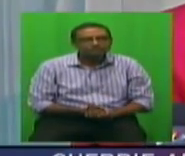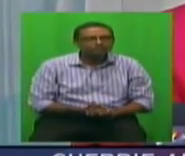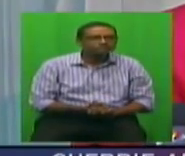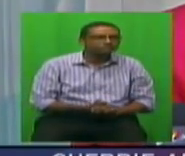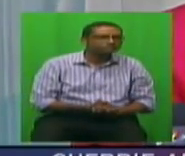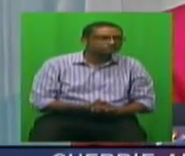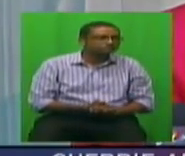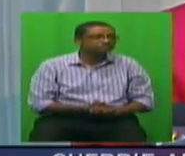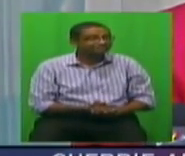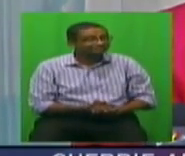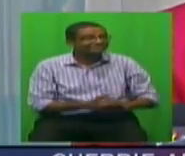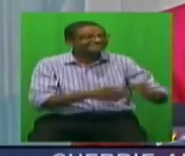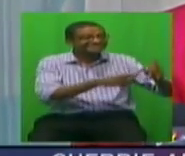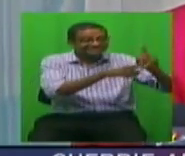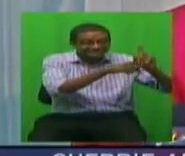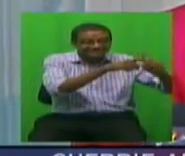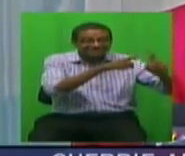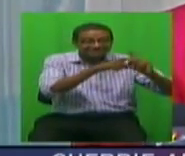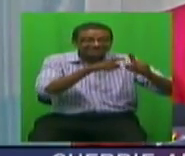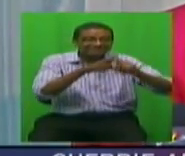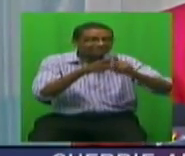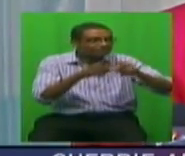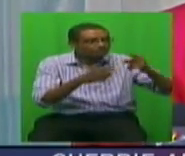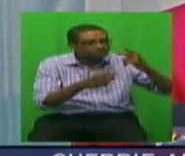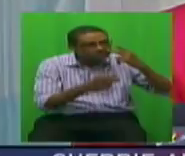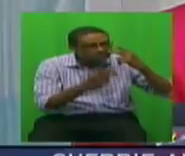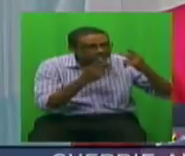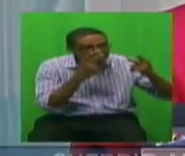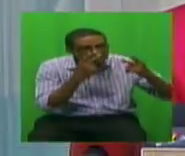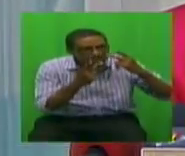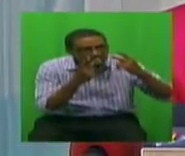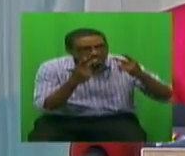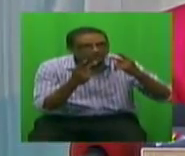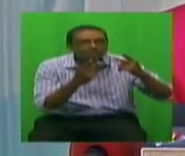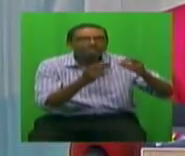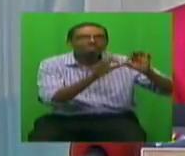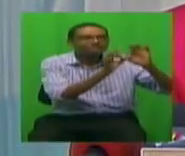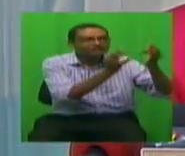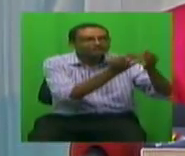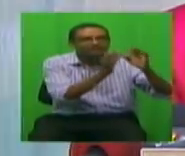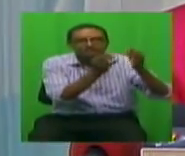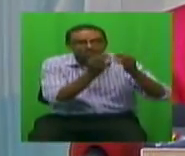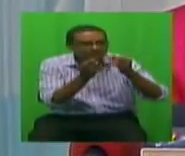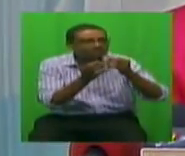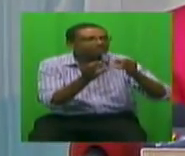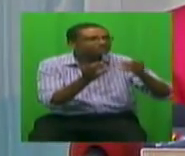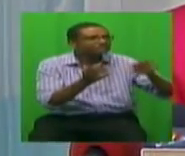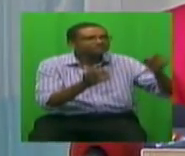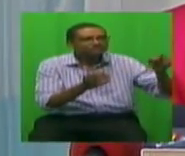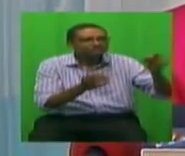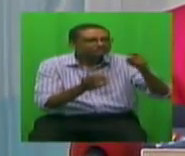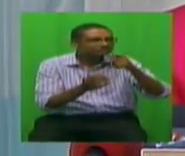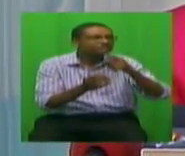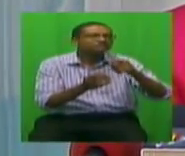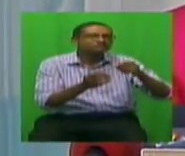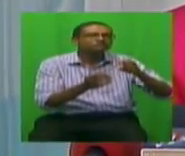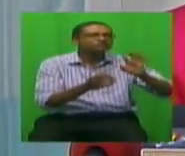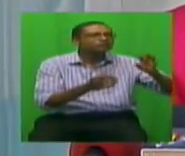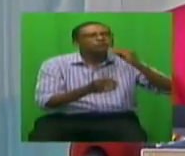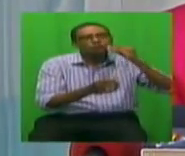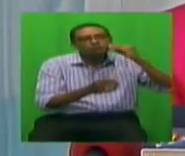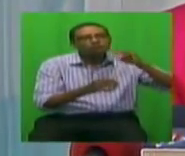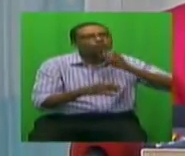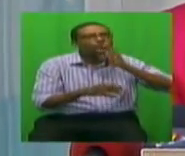Claro, 190 in Sangre Grande, and 1,065 in Tunapuna Piaco. In terms of